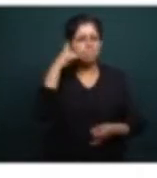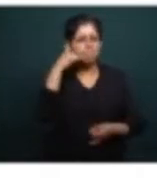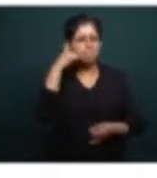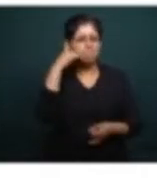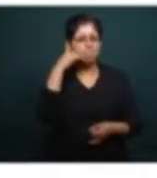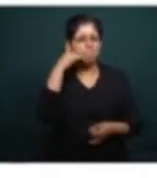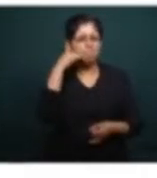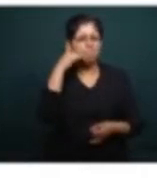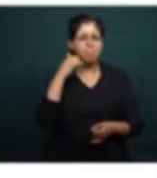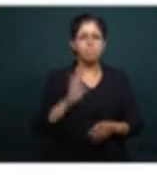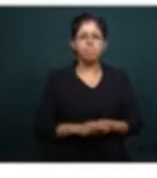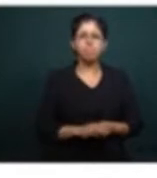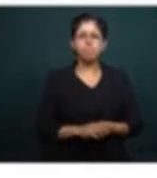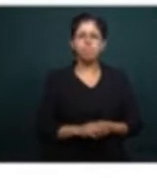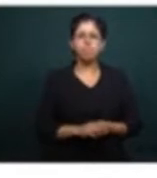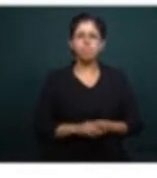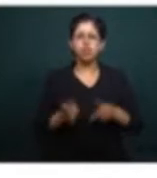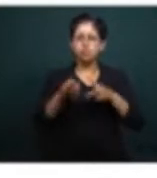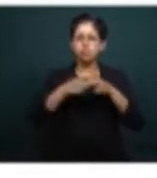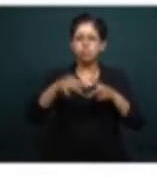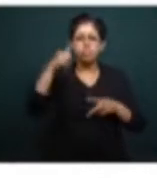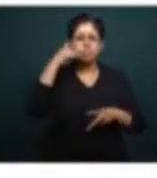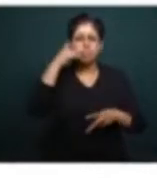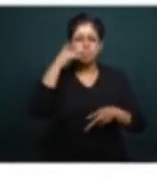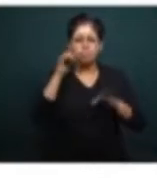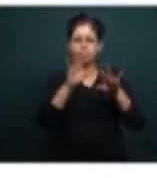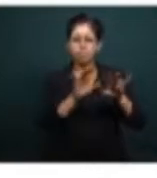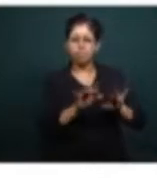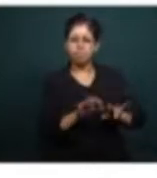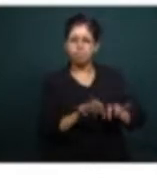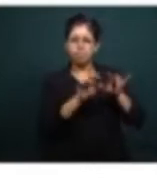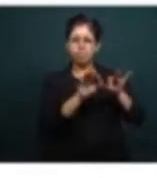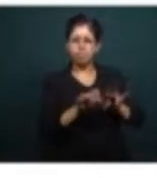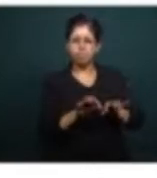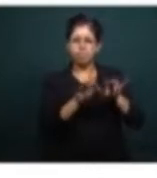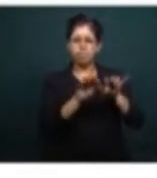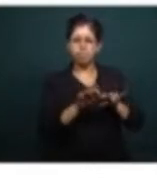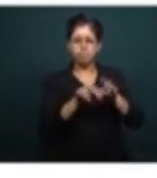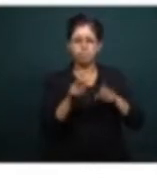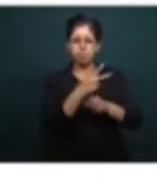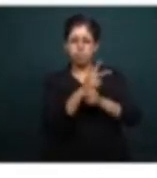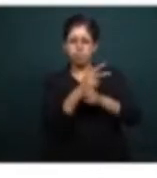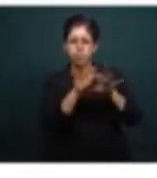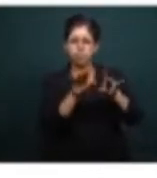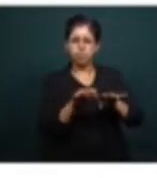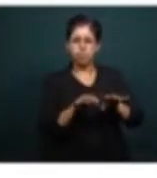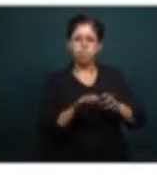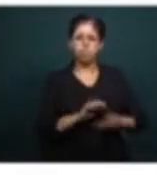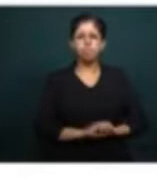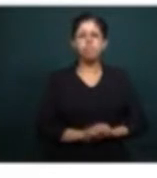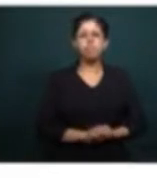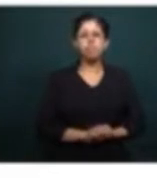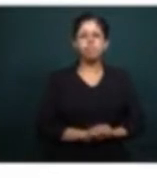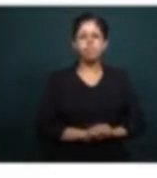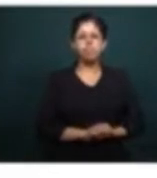that you can see there, and they want to process the information